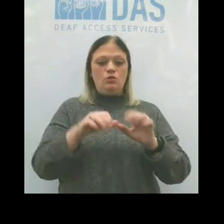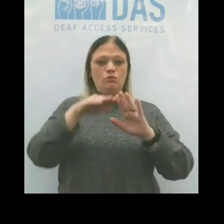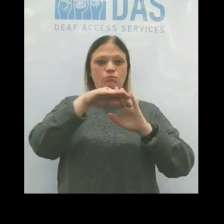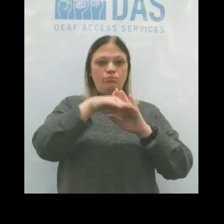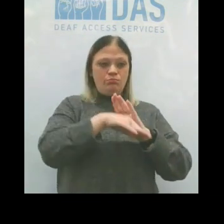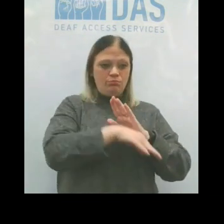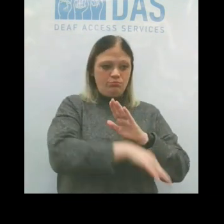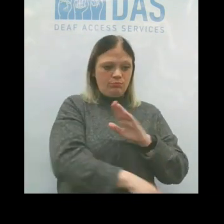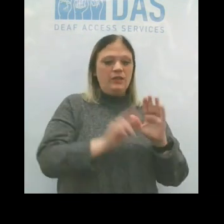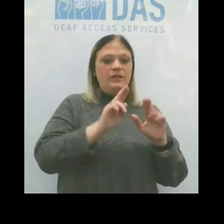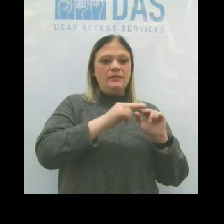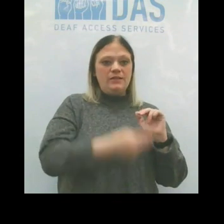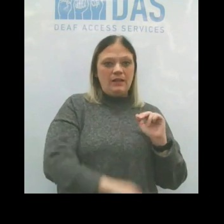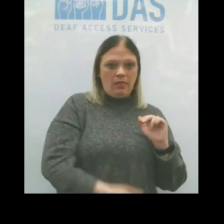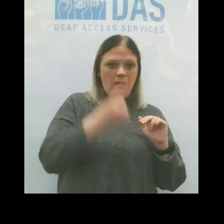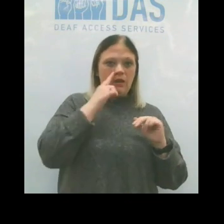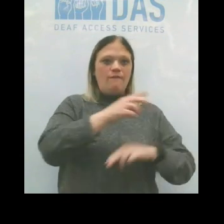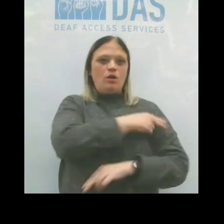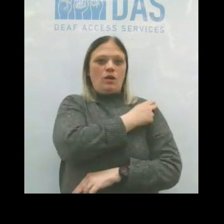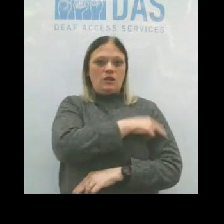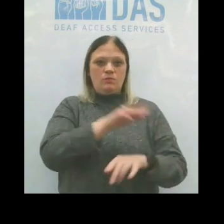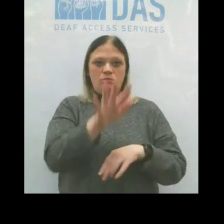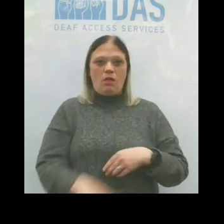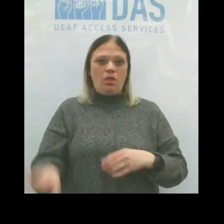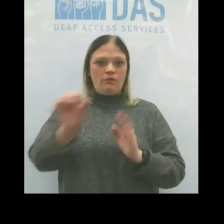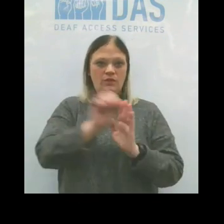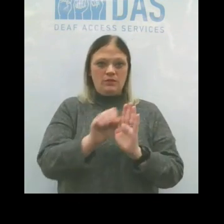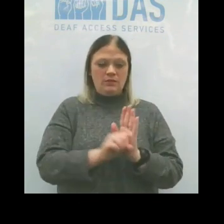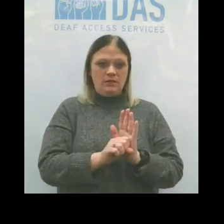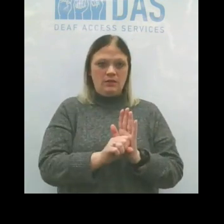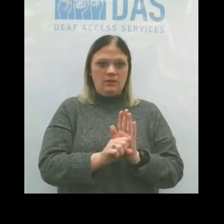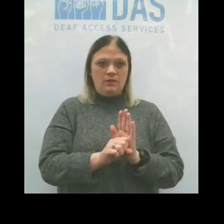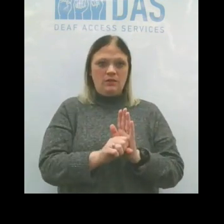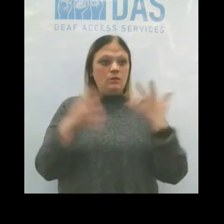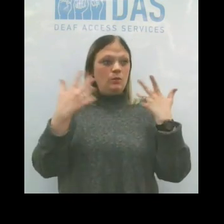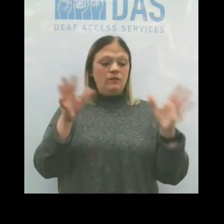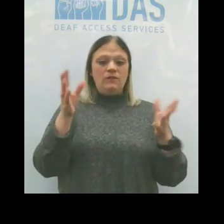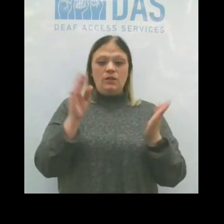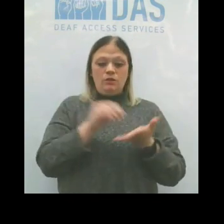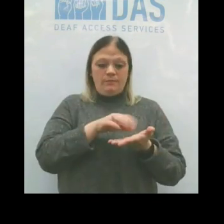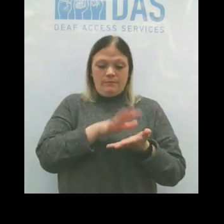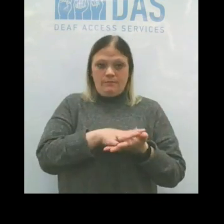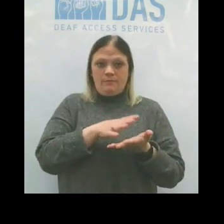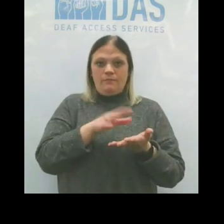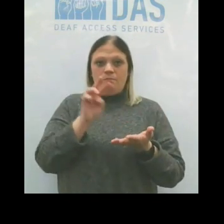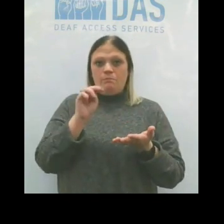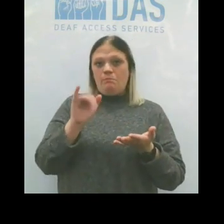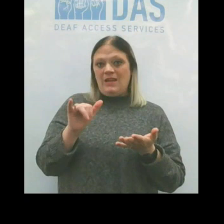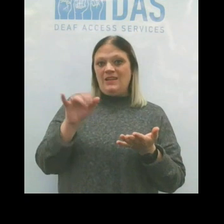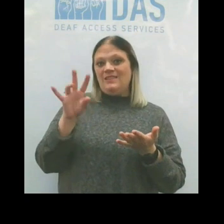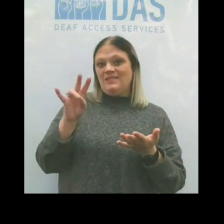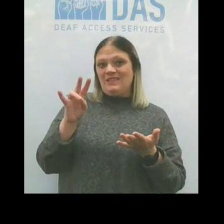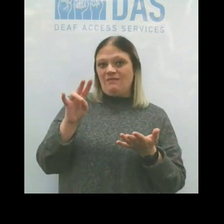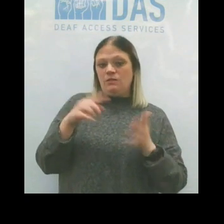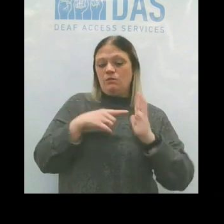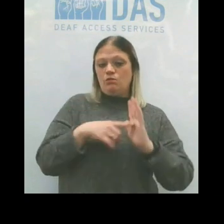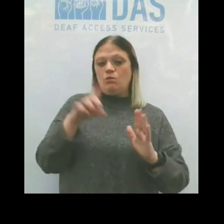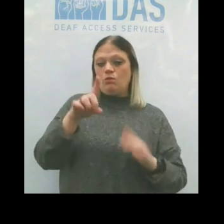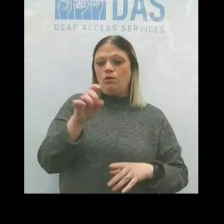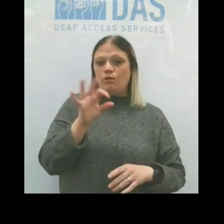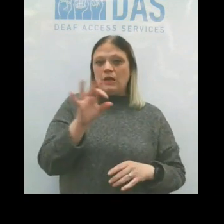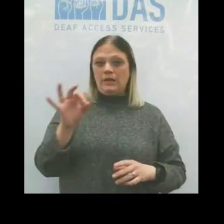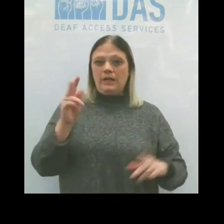in hospitalizations statewide. As noted, our hospitalization data on May 7th showed